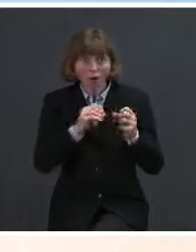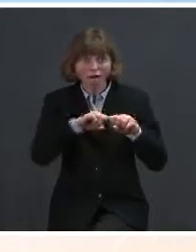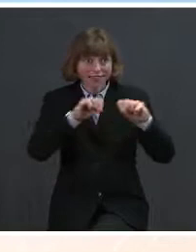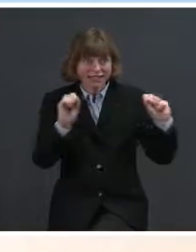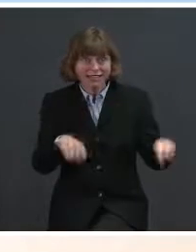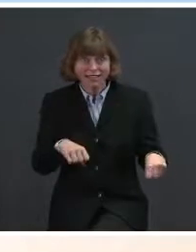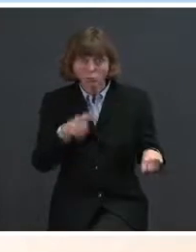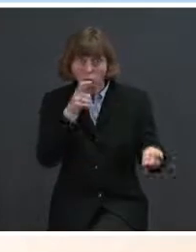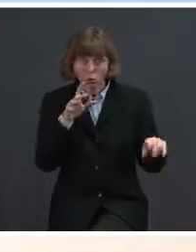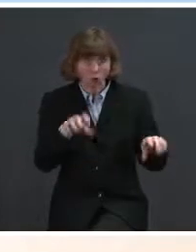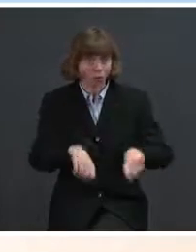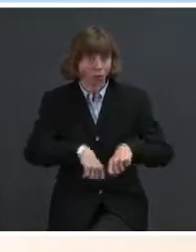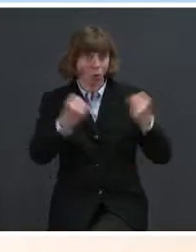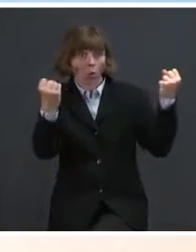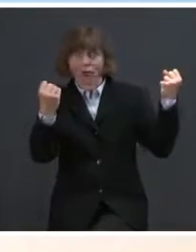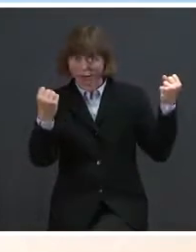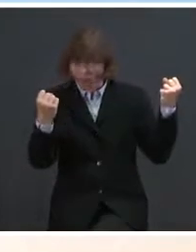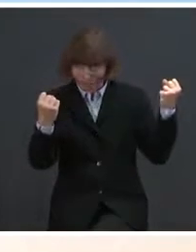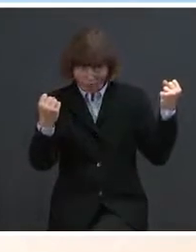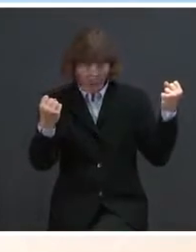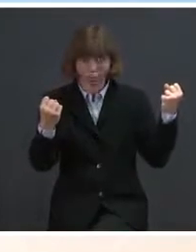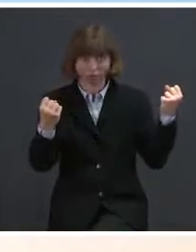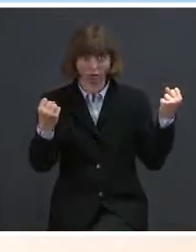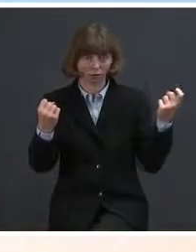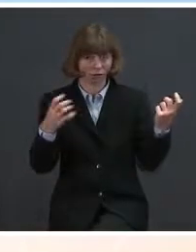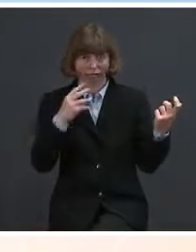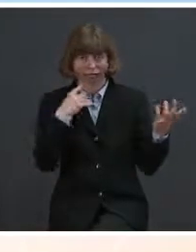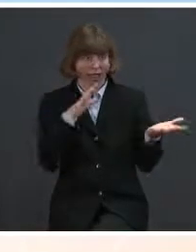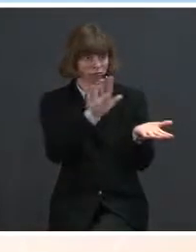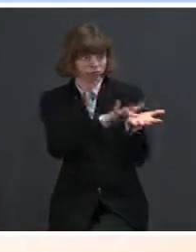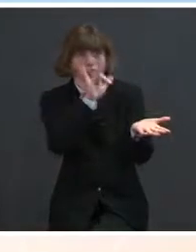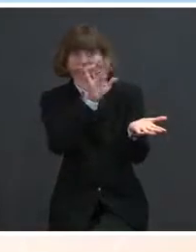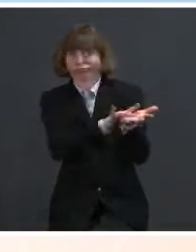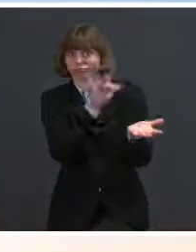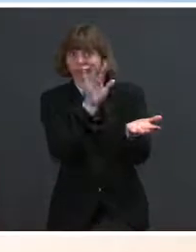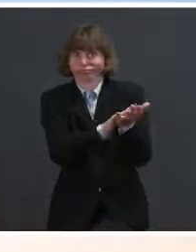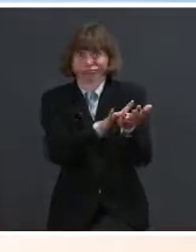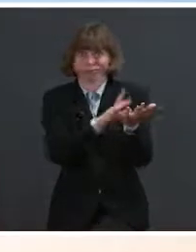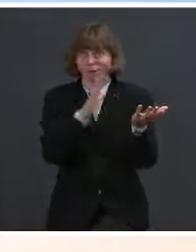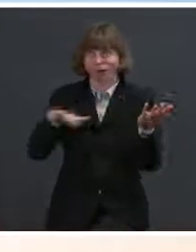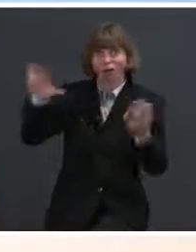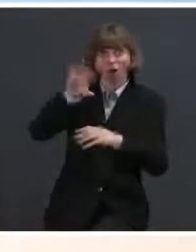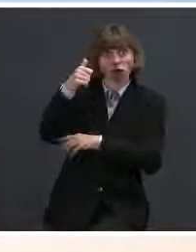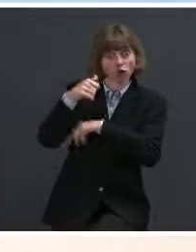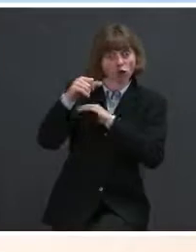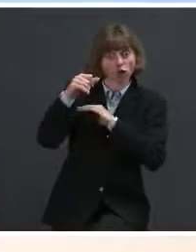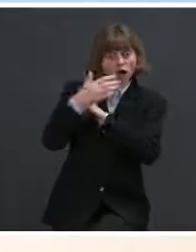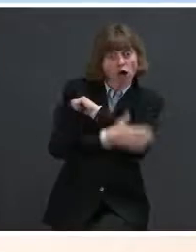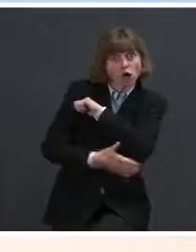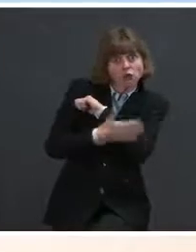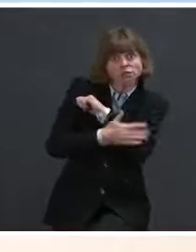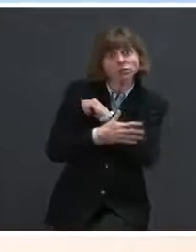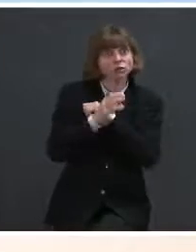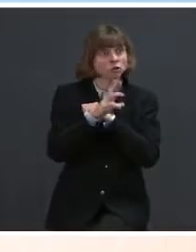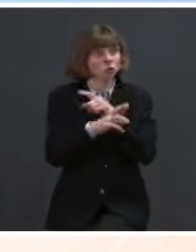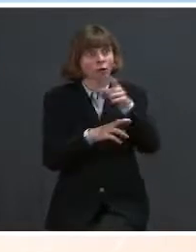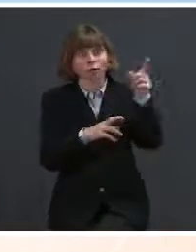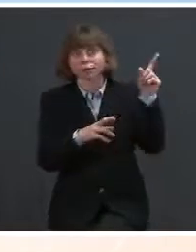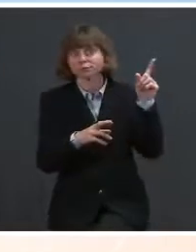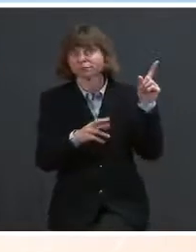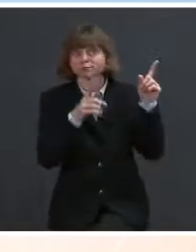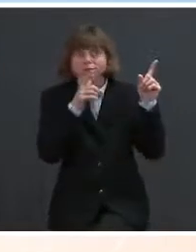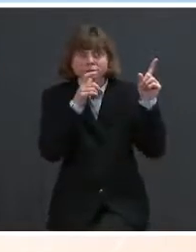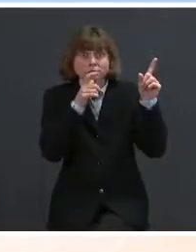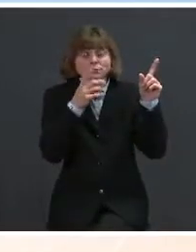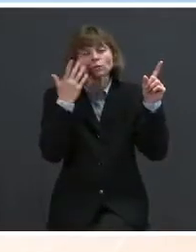this vulnerability and have been exploited either by nation-state threat actors or ransomware hackers or others, that is something that